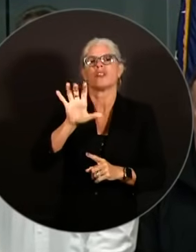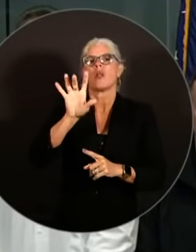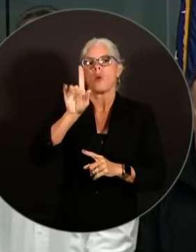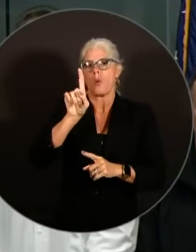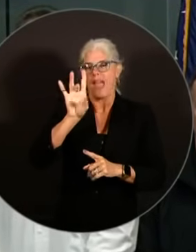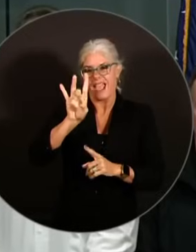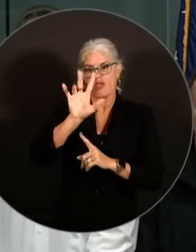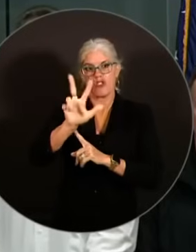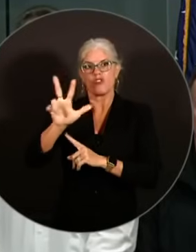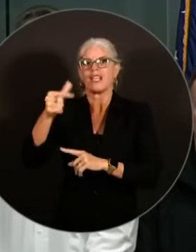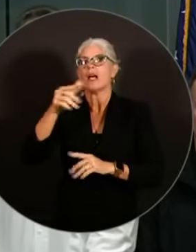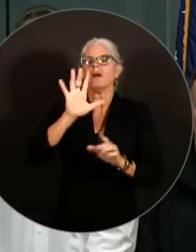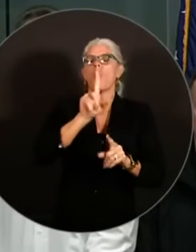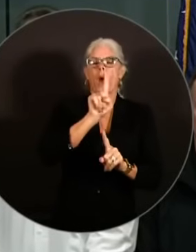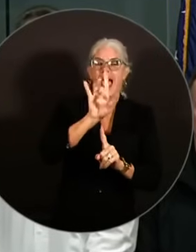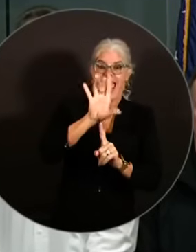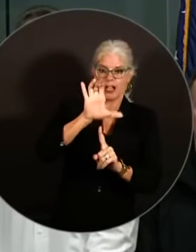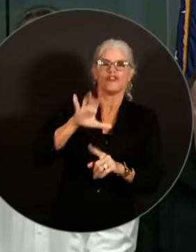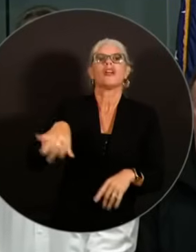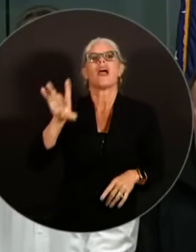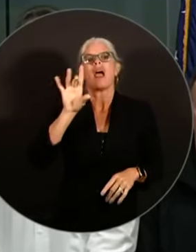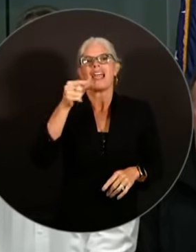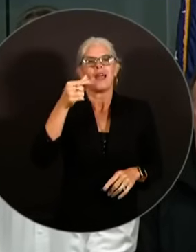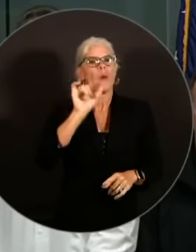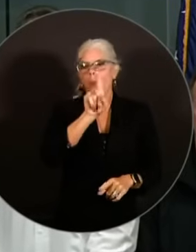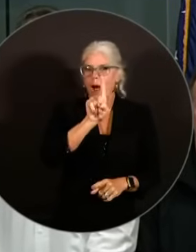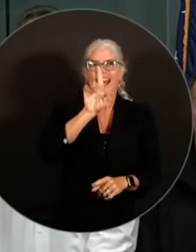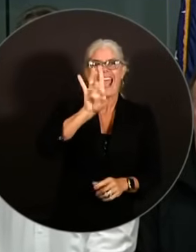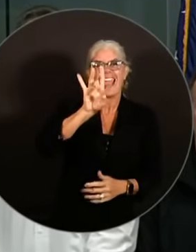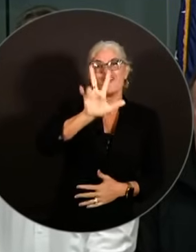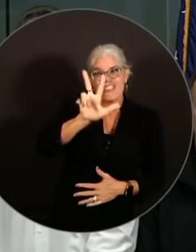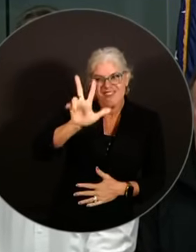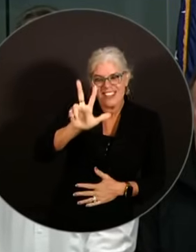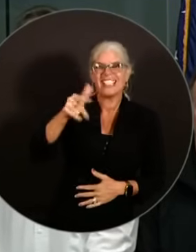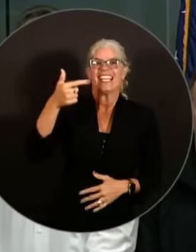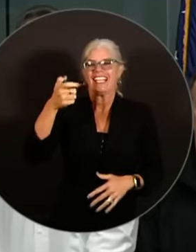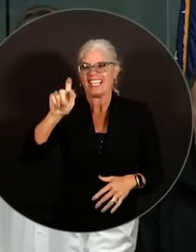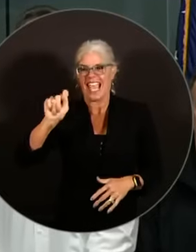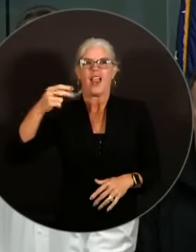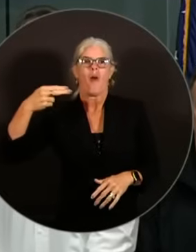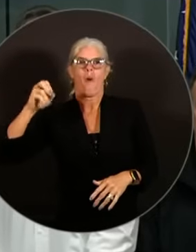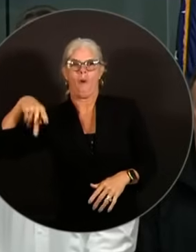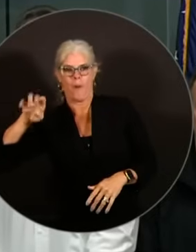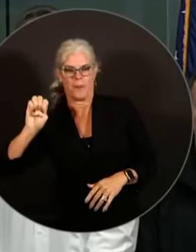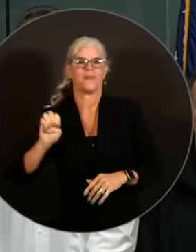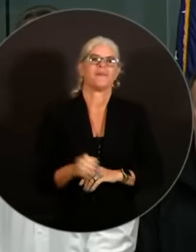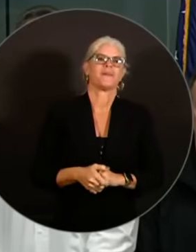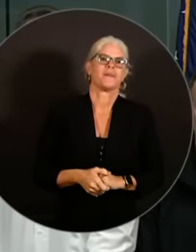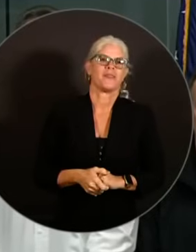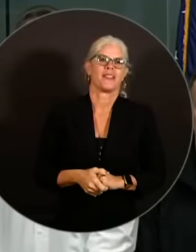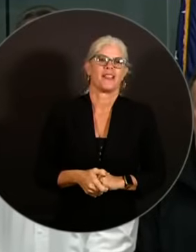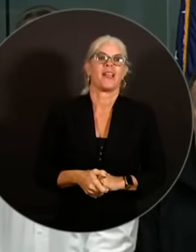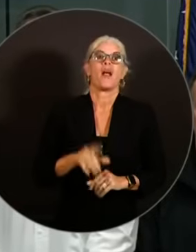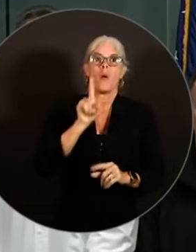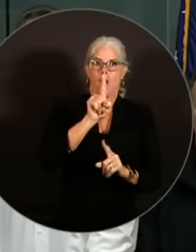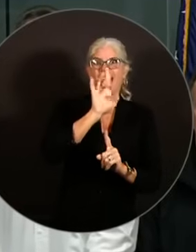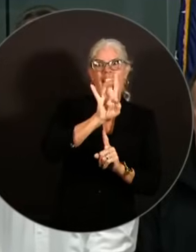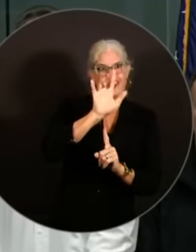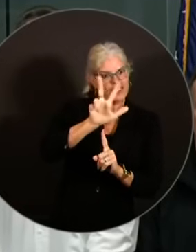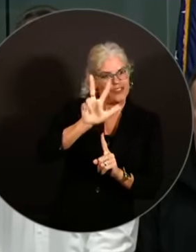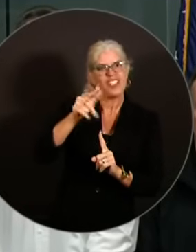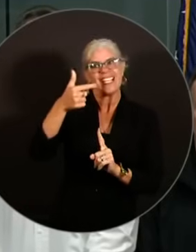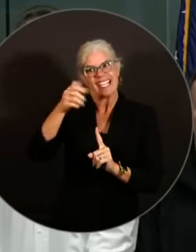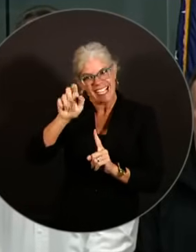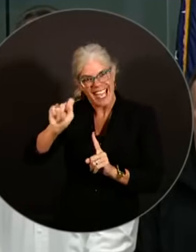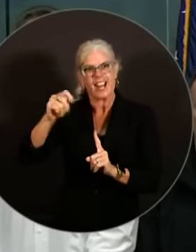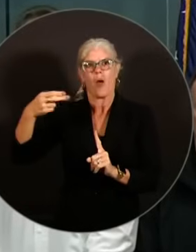1-833-GET-HOPE. Hope Florida's disaster arm, Activate Hope, is a program designed to help people find help following a disaster such as